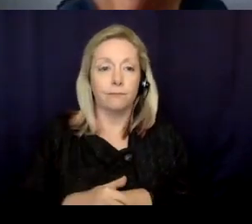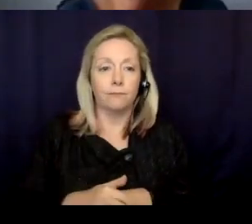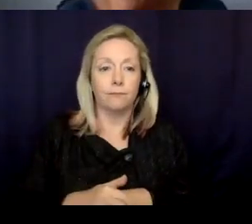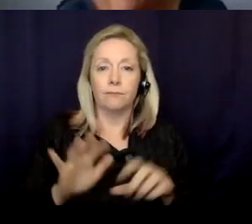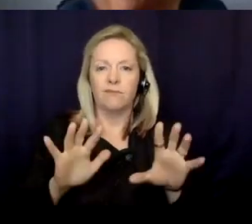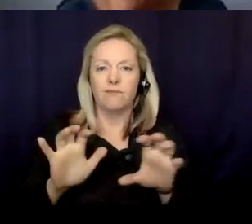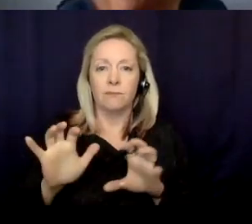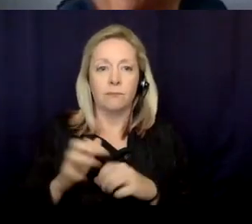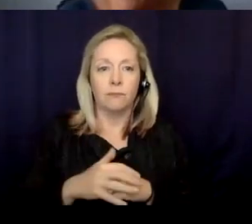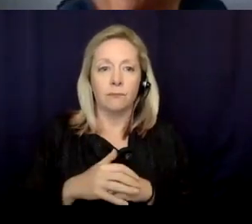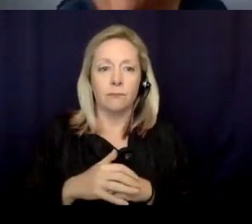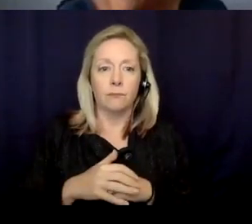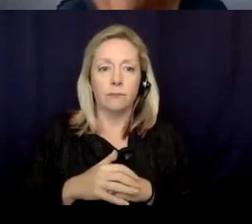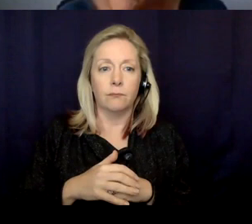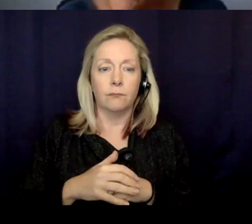with